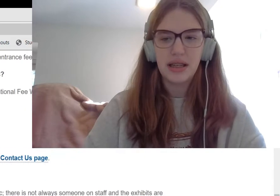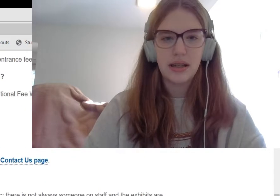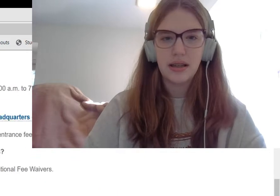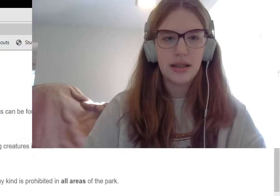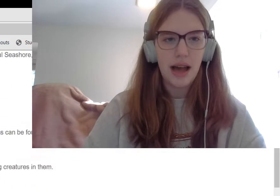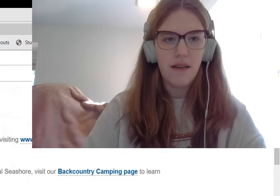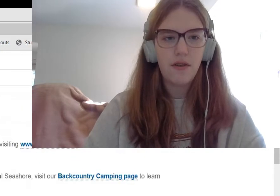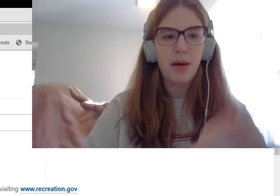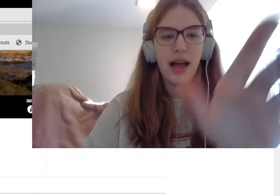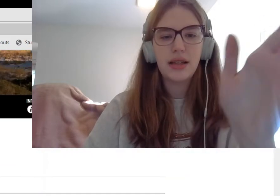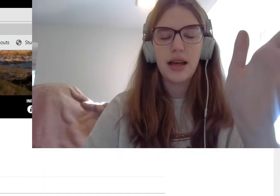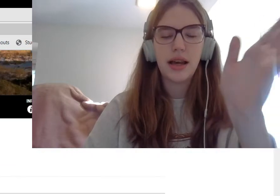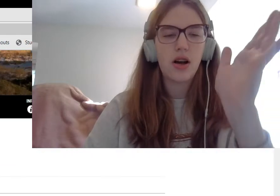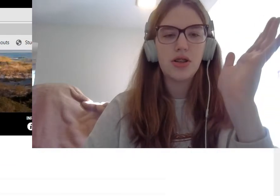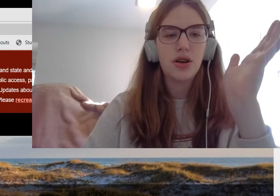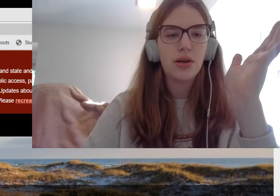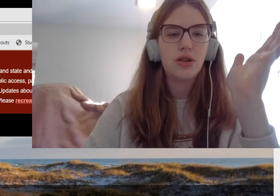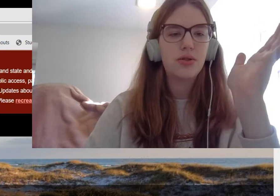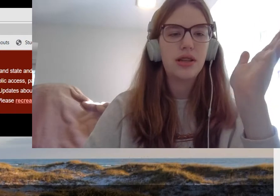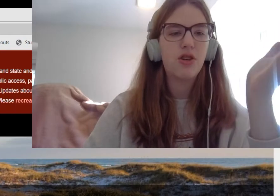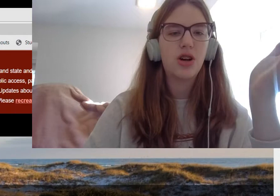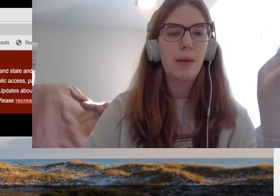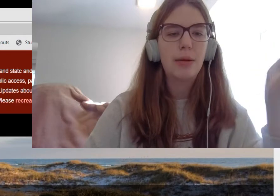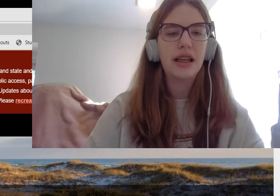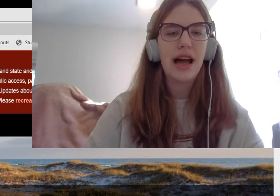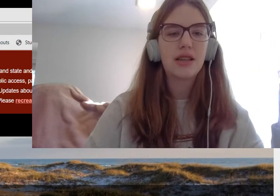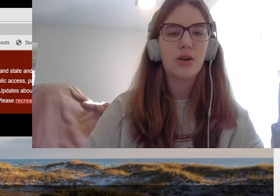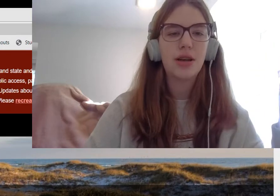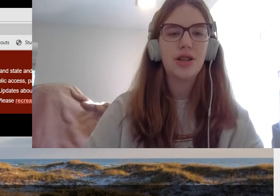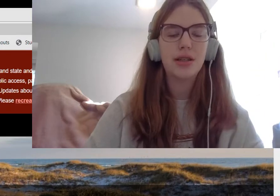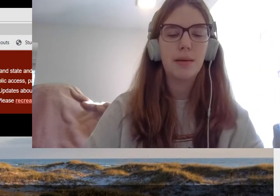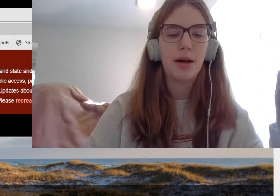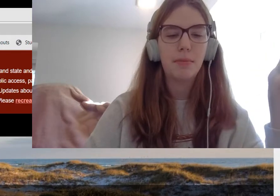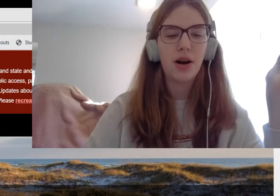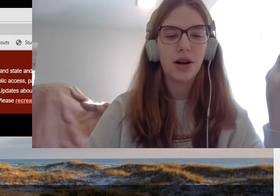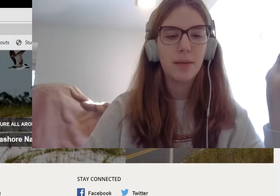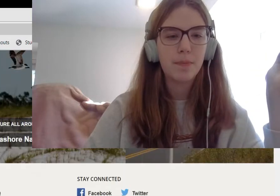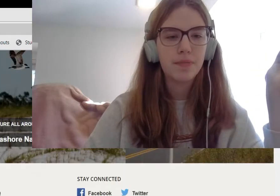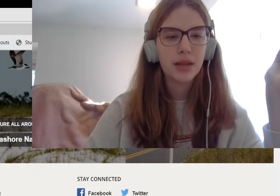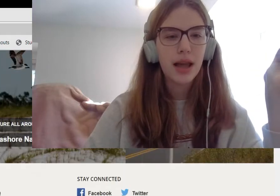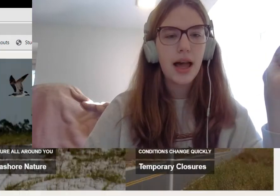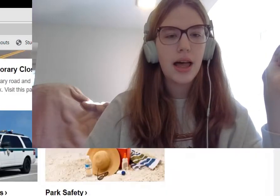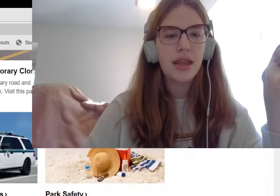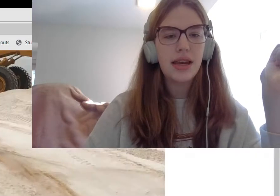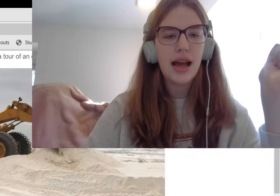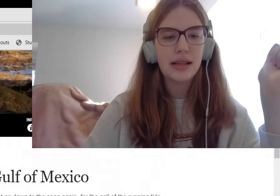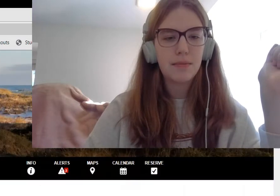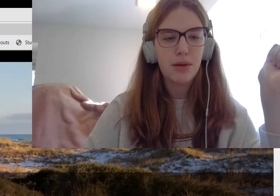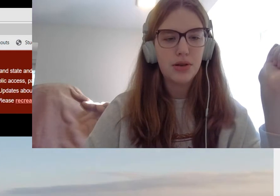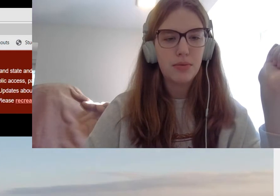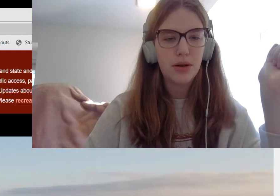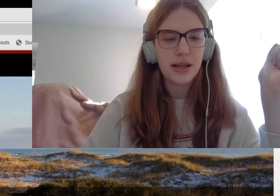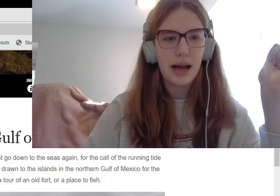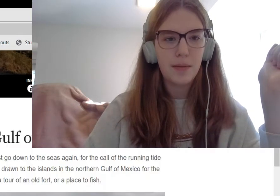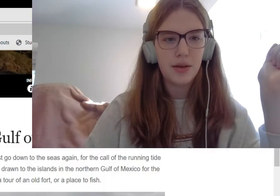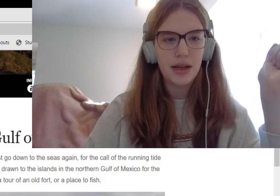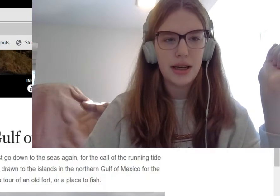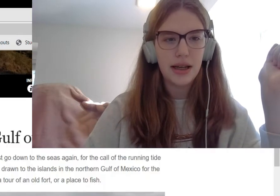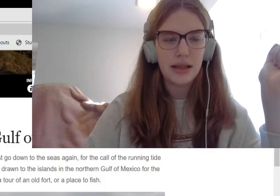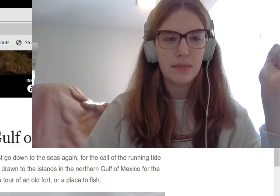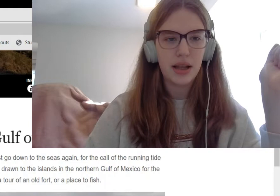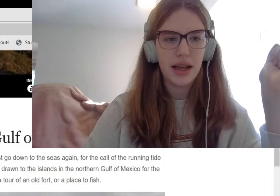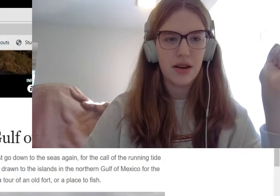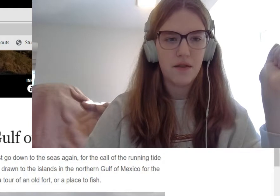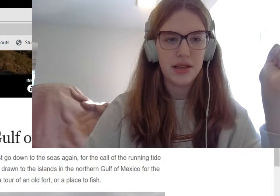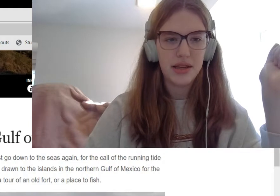business stuff, but it can also include several commonly asked questions about the park. The next most important tab you'll